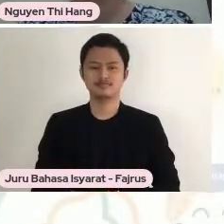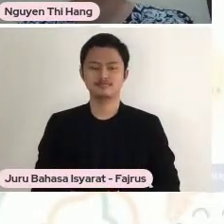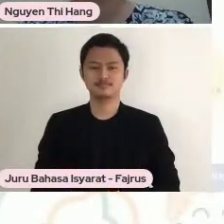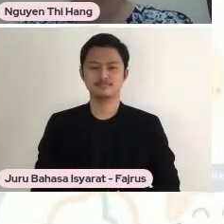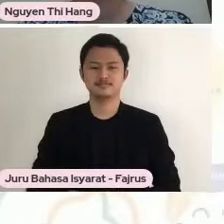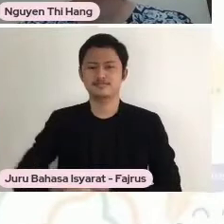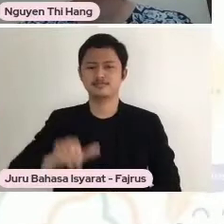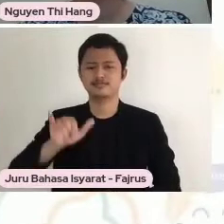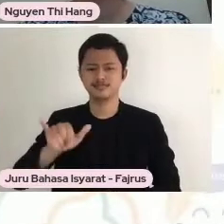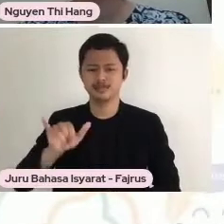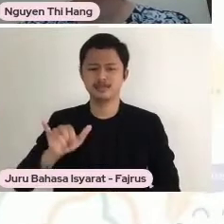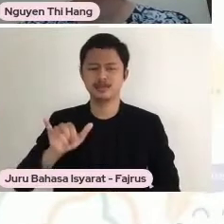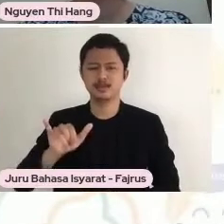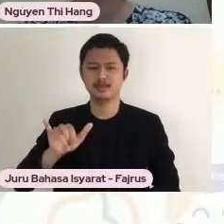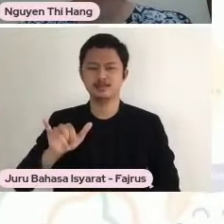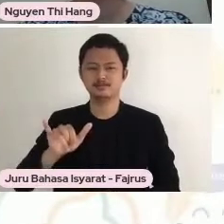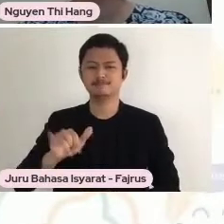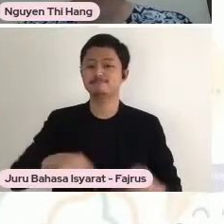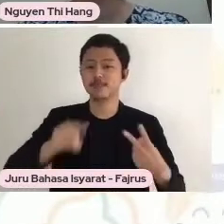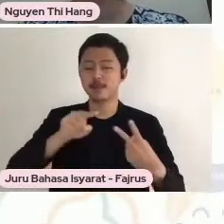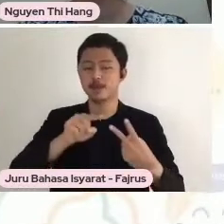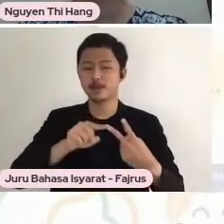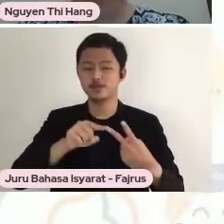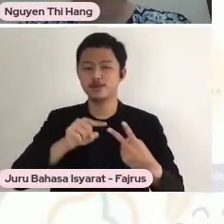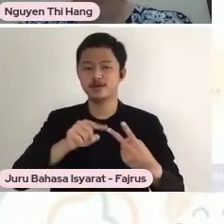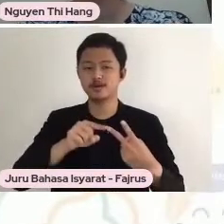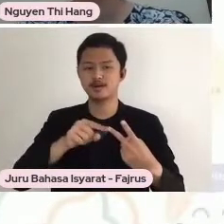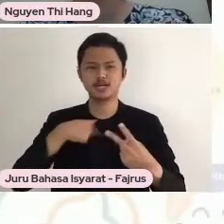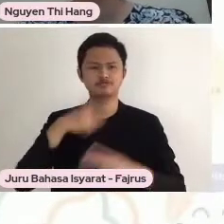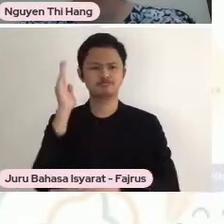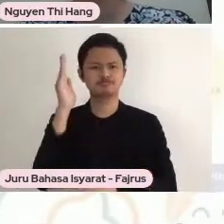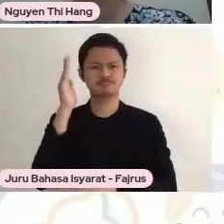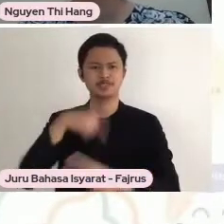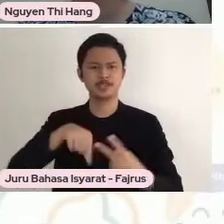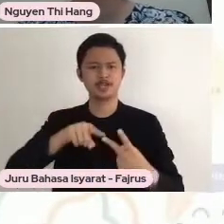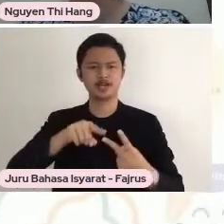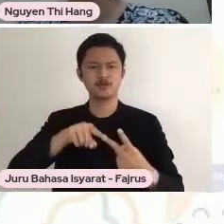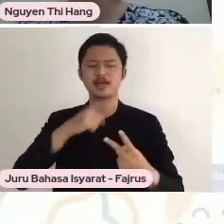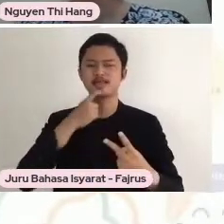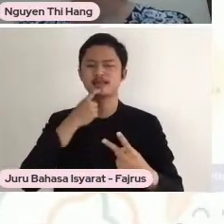The second part of my presentation is some